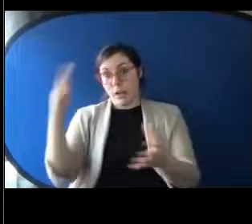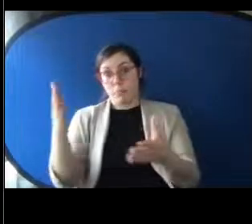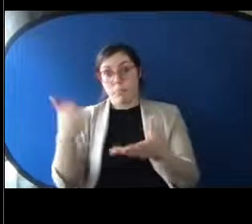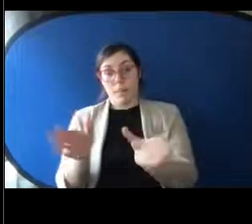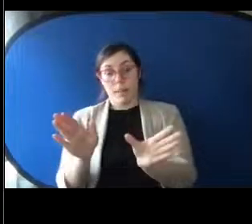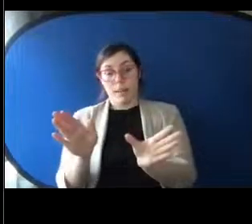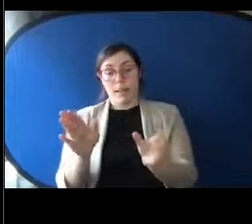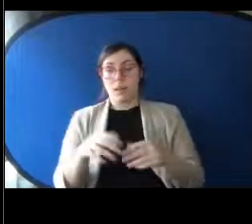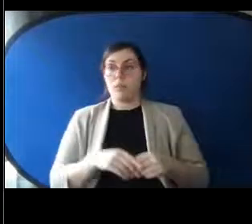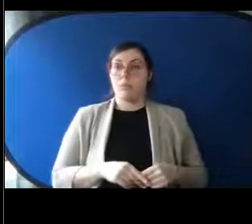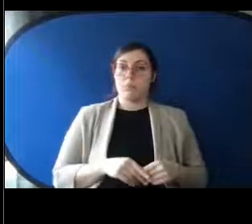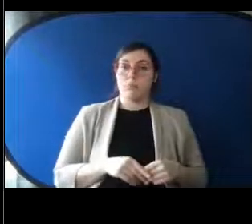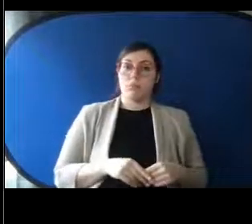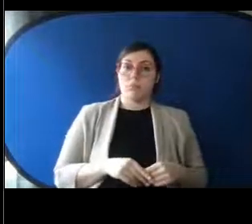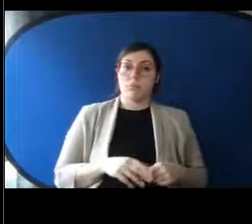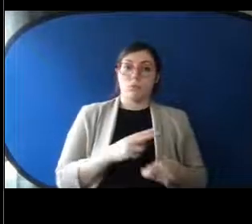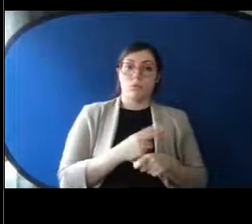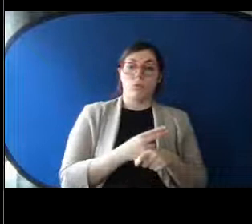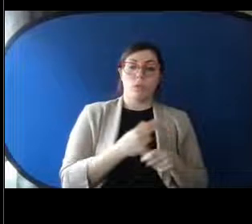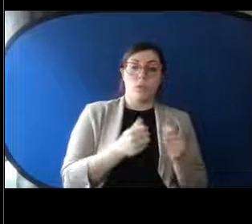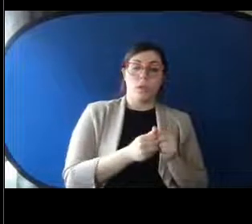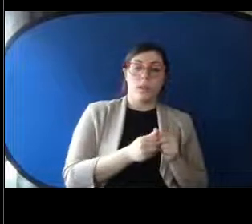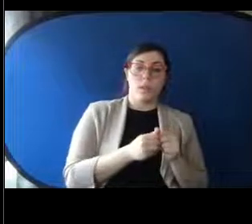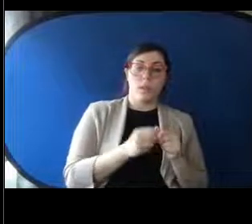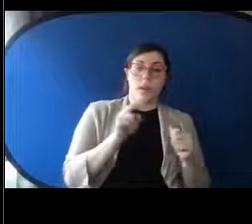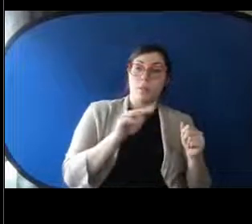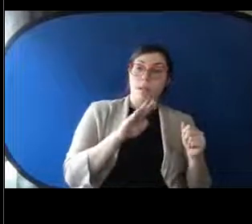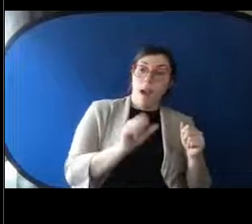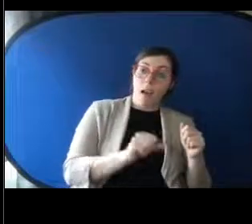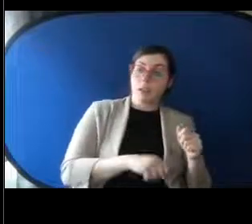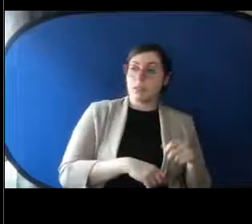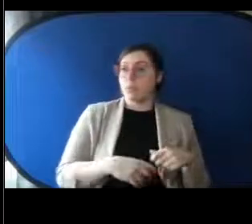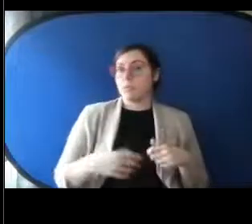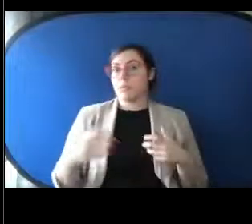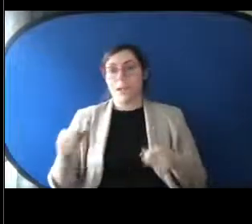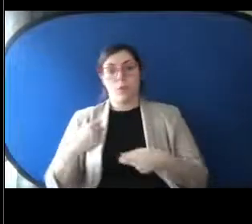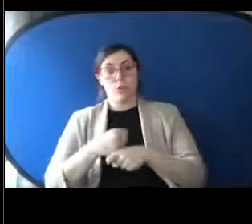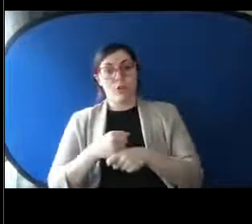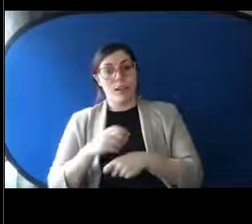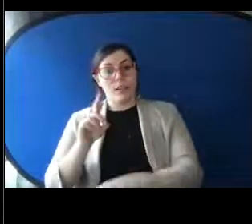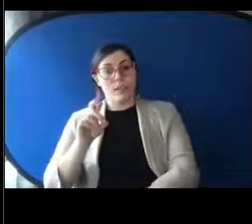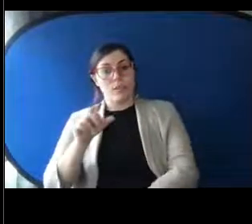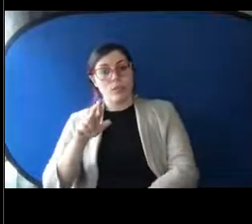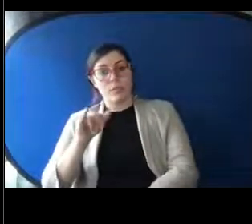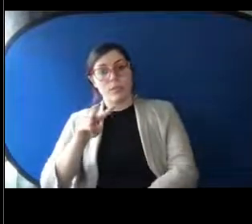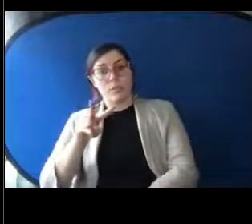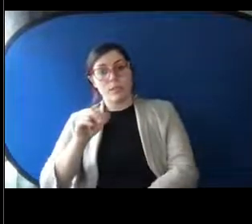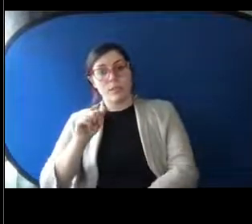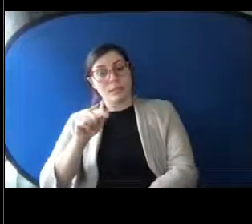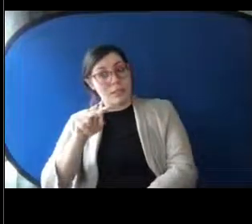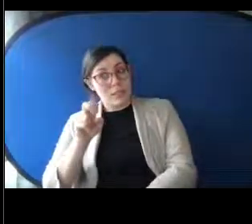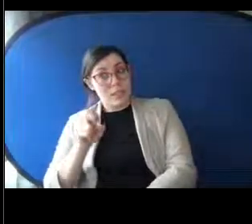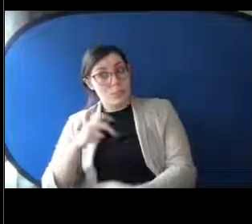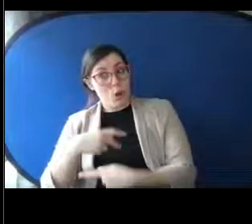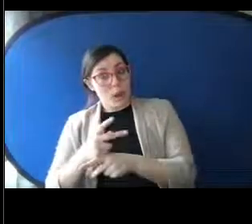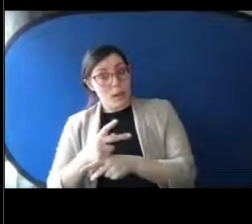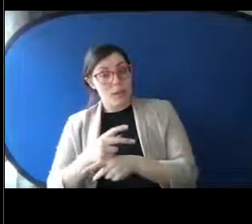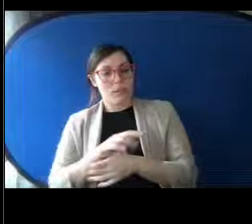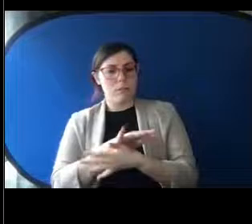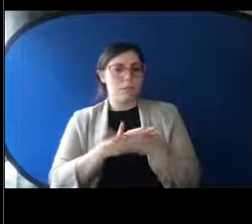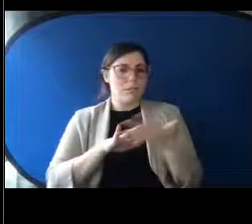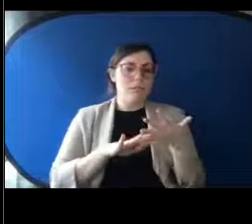into the National Bathymetric Source Database? And finally, can we create derivative products from the data? For example, the ENC and so